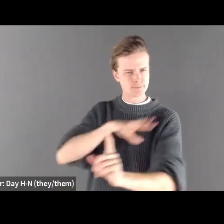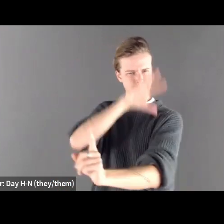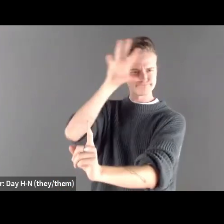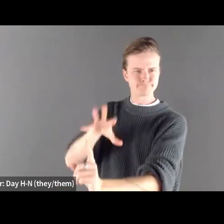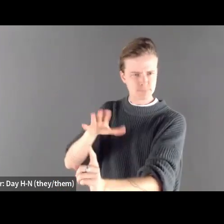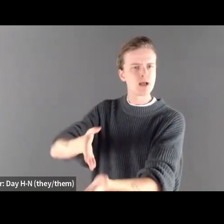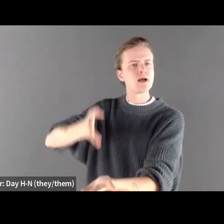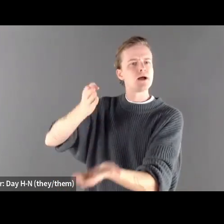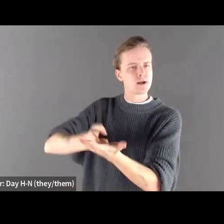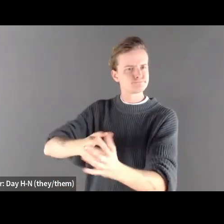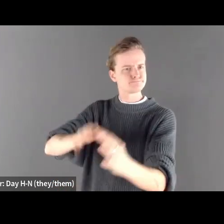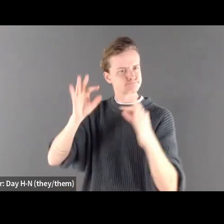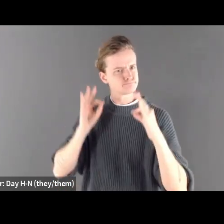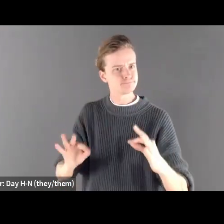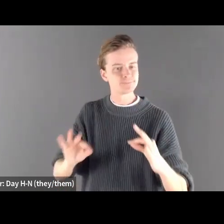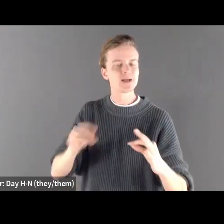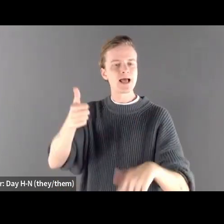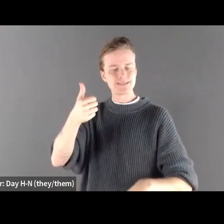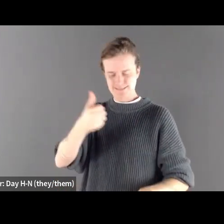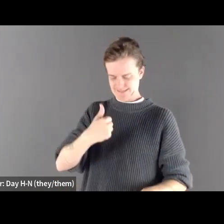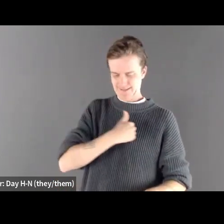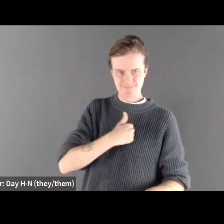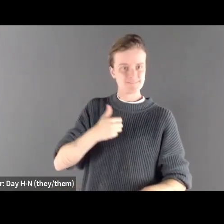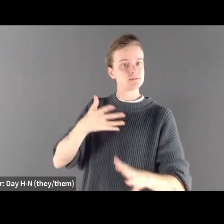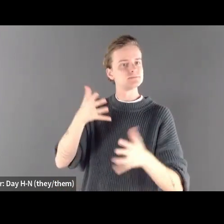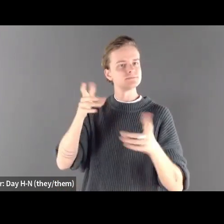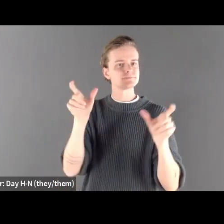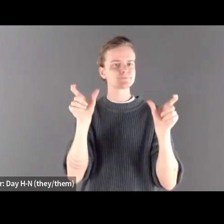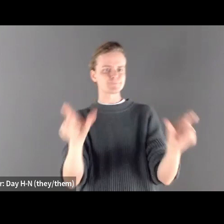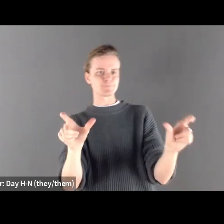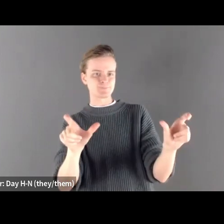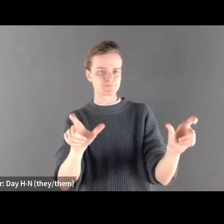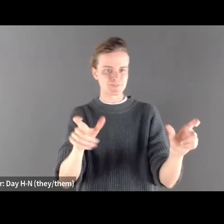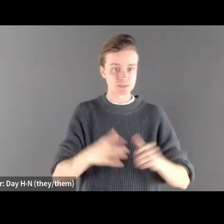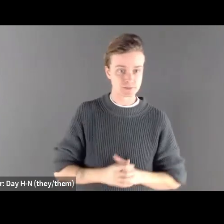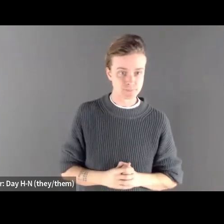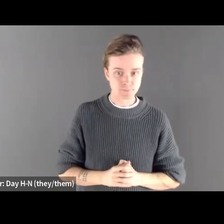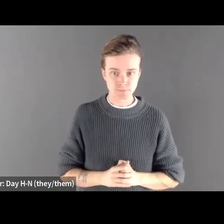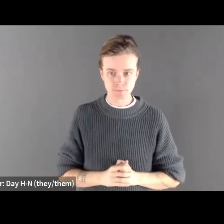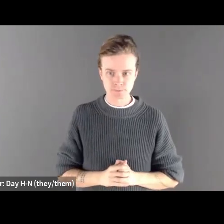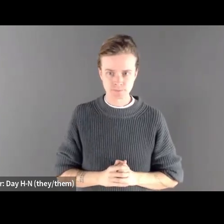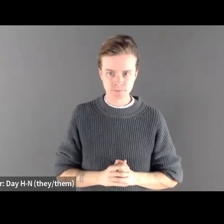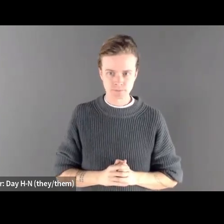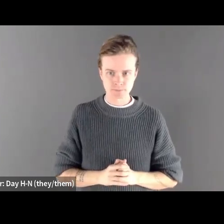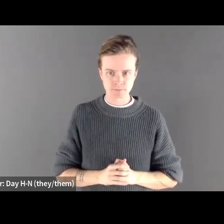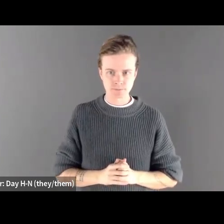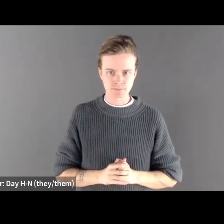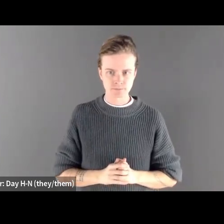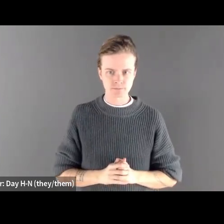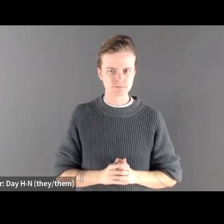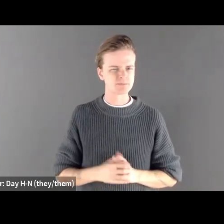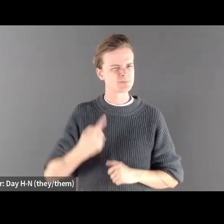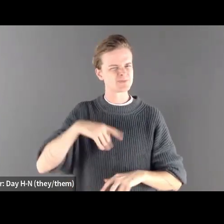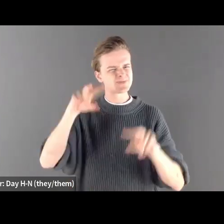society, digital surveillance. So I'm pleased to introduce, we expected to have 3 panelists.